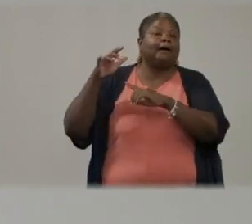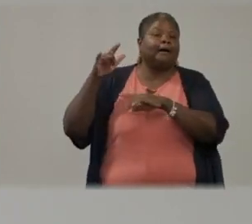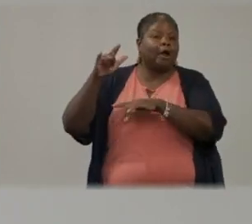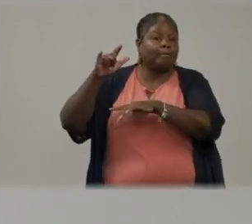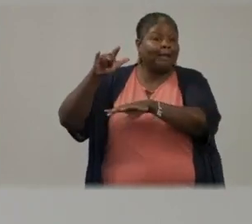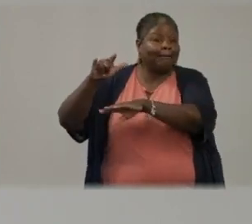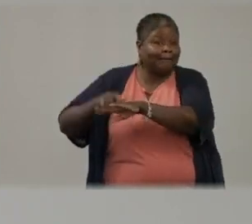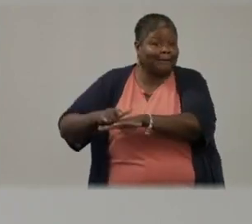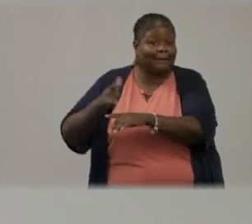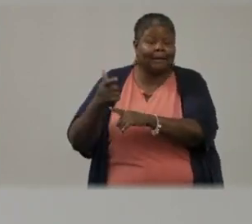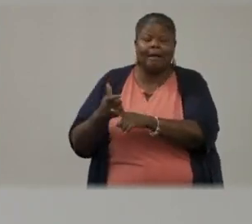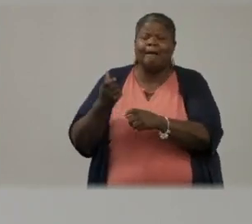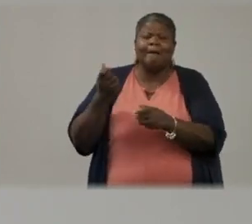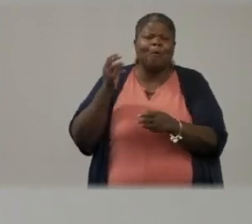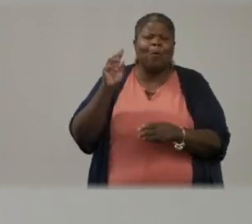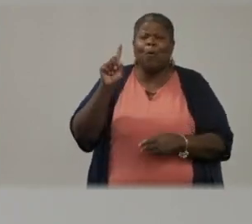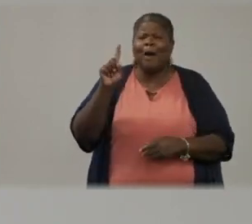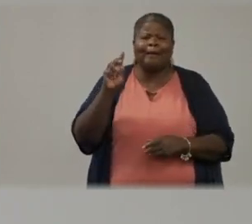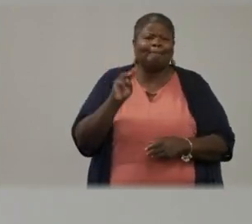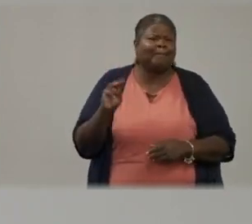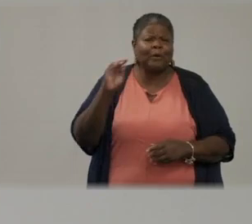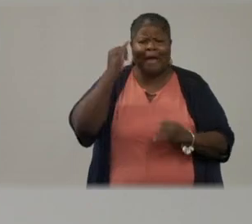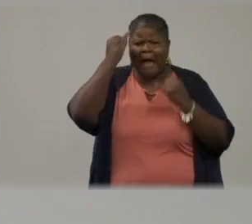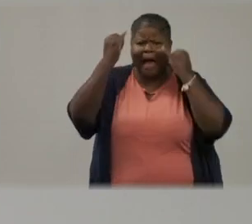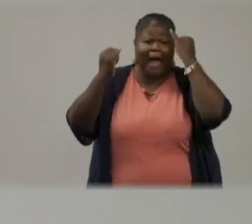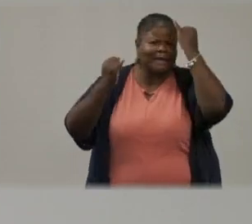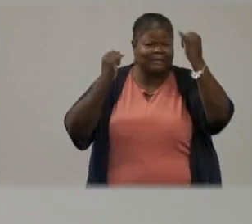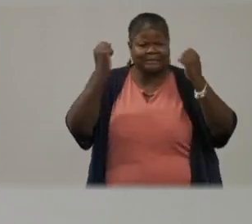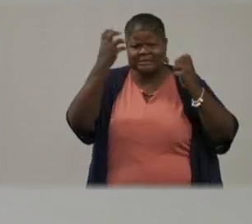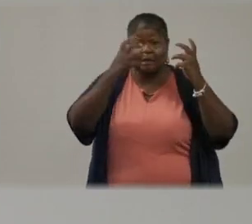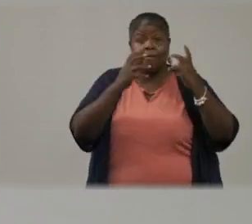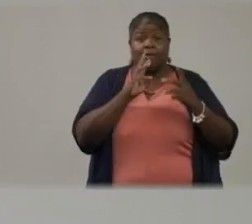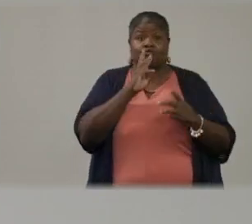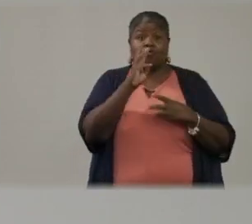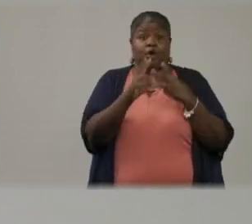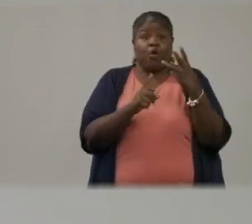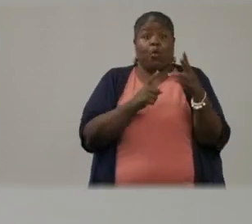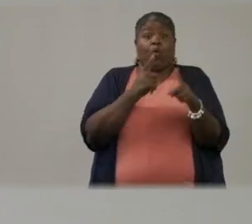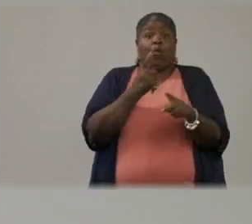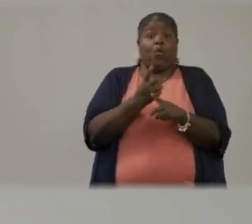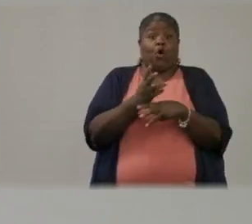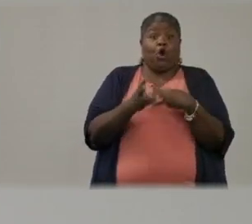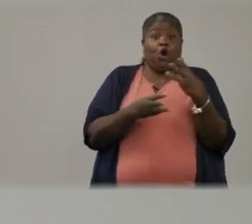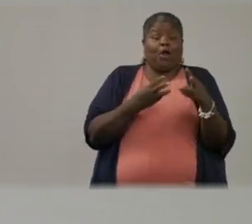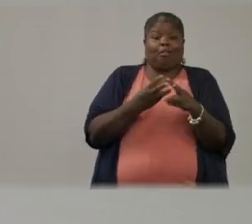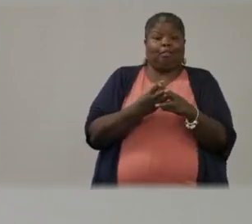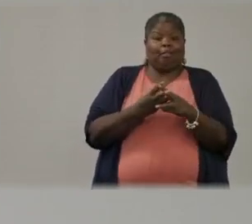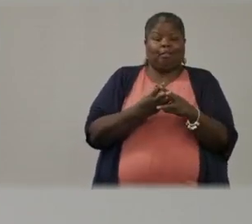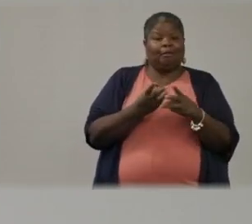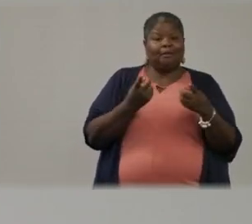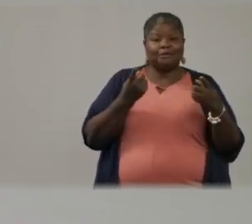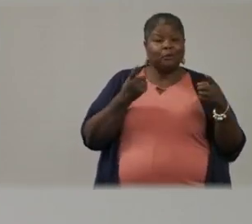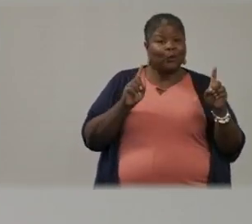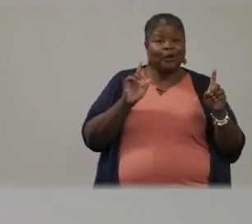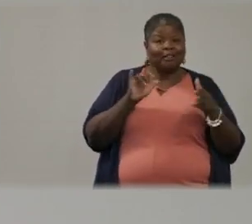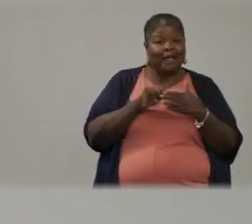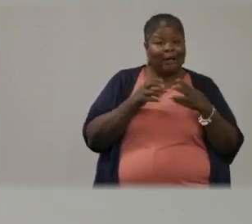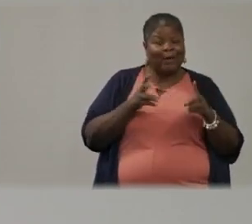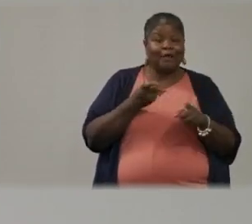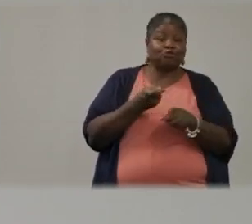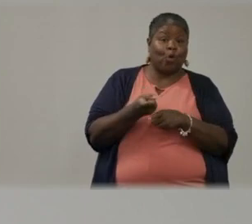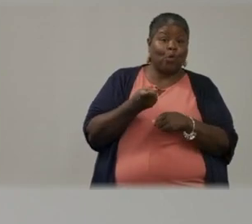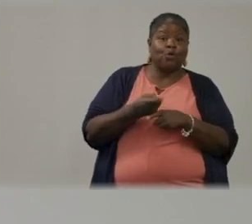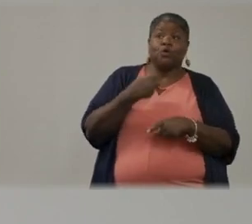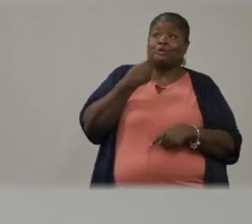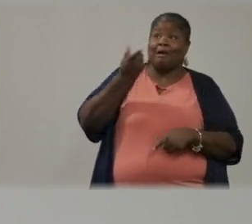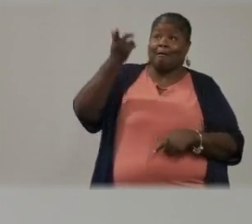mean, we came up with a million ideas, but the real world, it doesn't ever work that way. And I always joke, you tell God